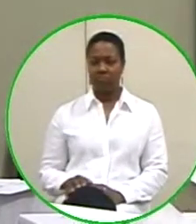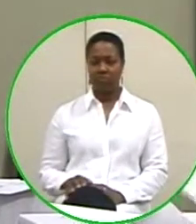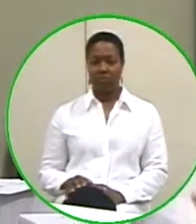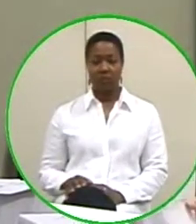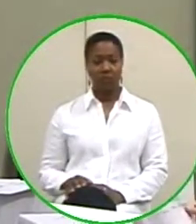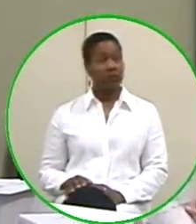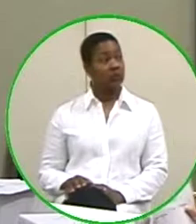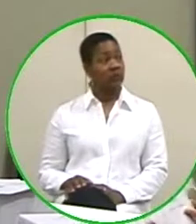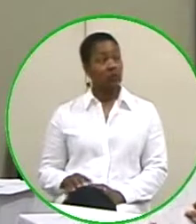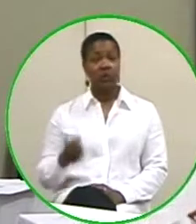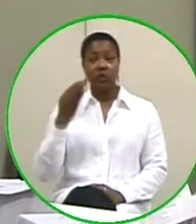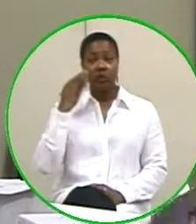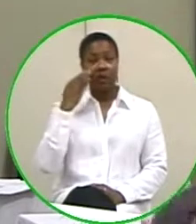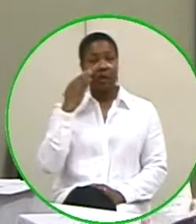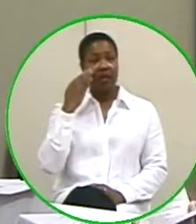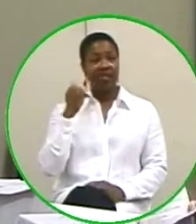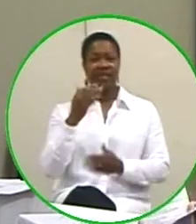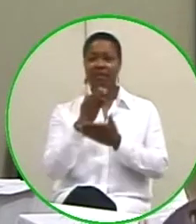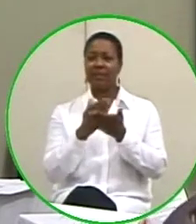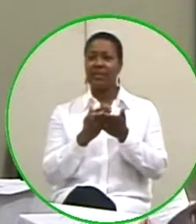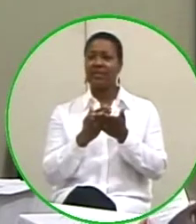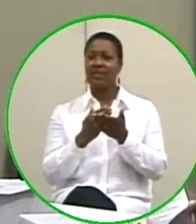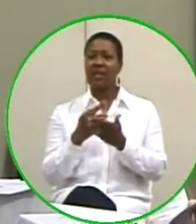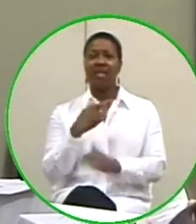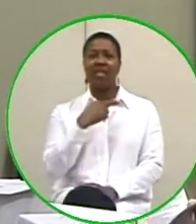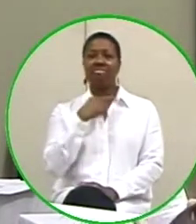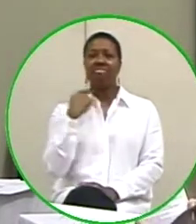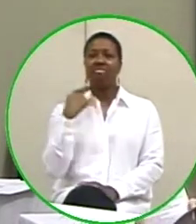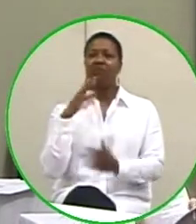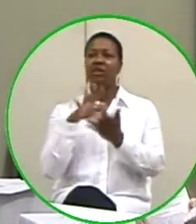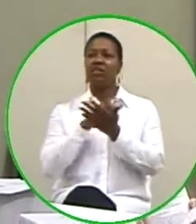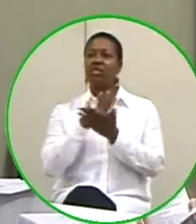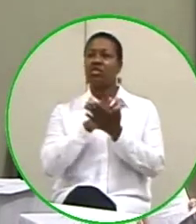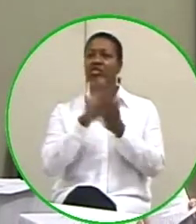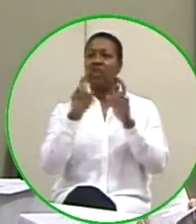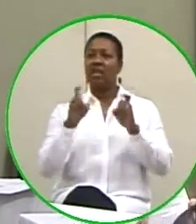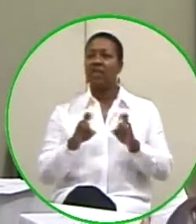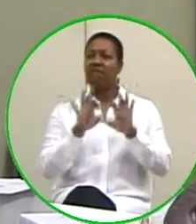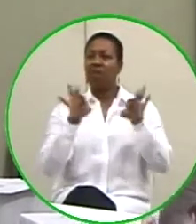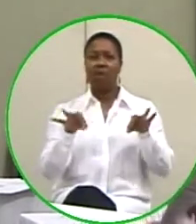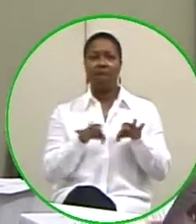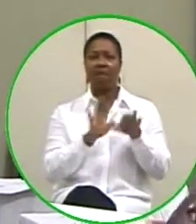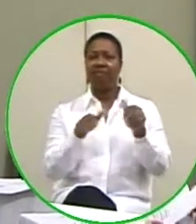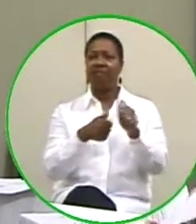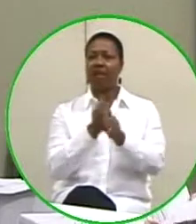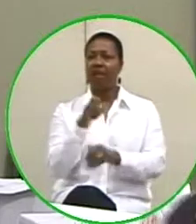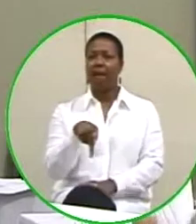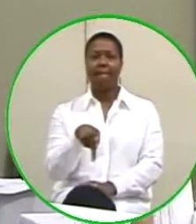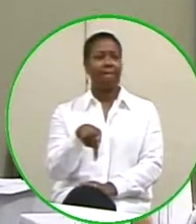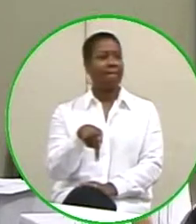Sherry, do you know where they are? This is the piece, the risk screening and the risk follow-up.